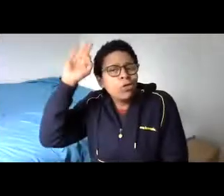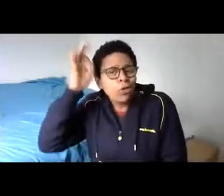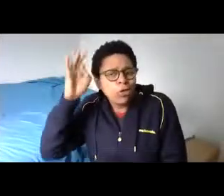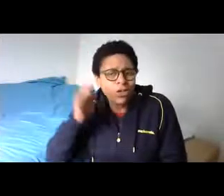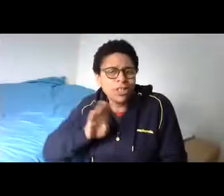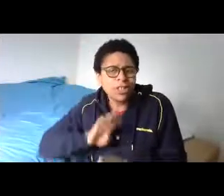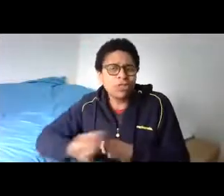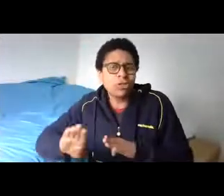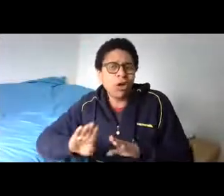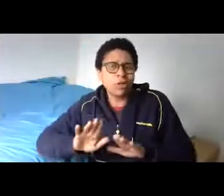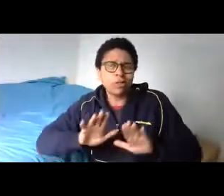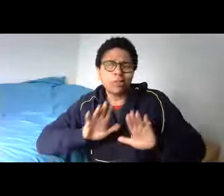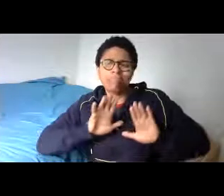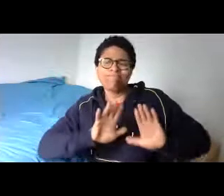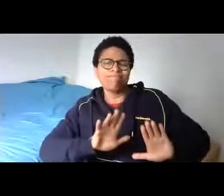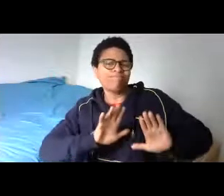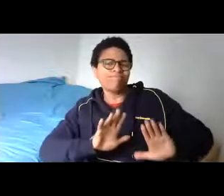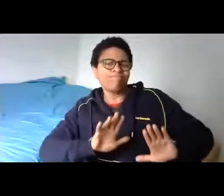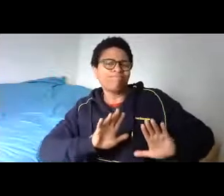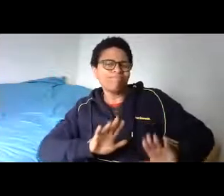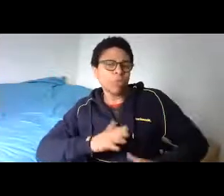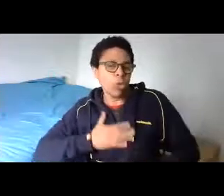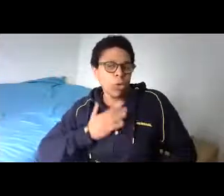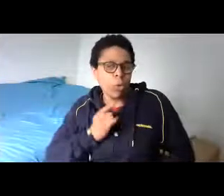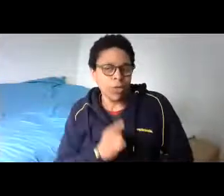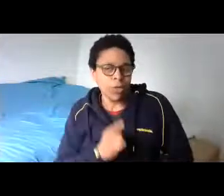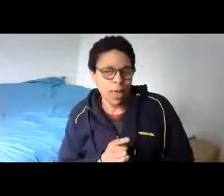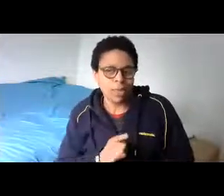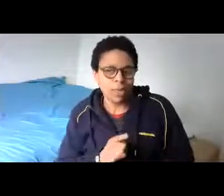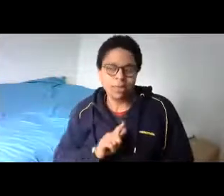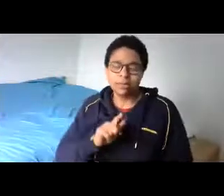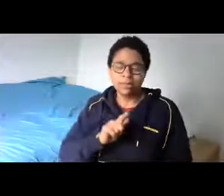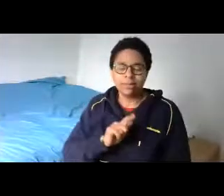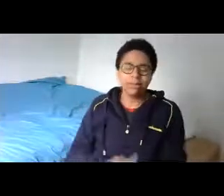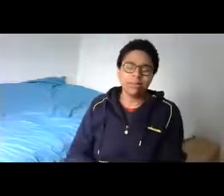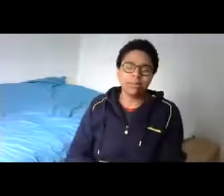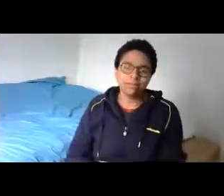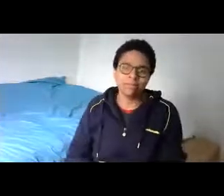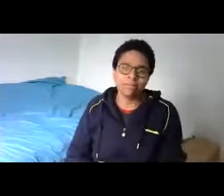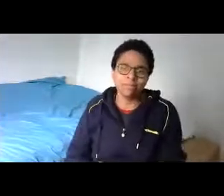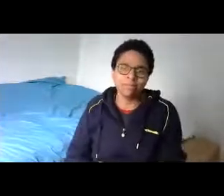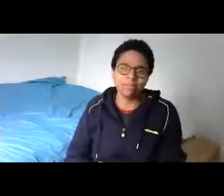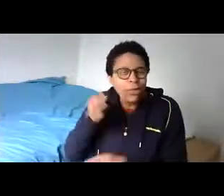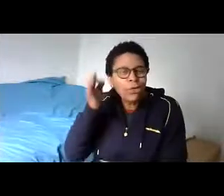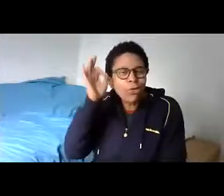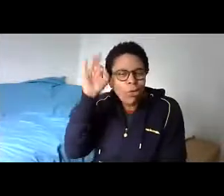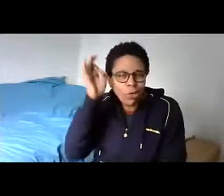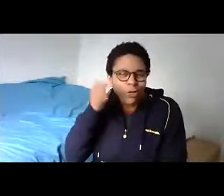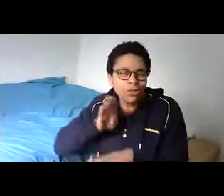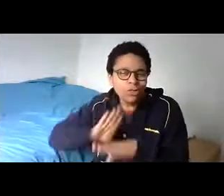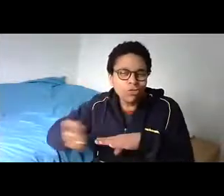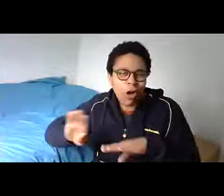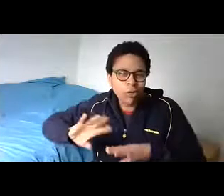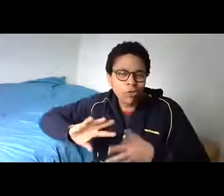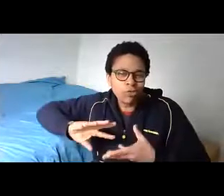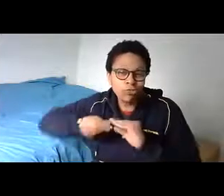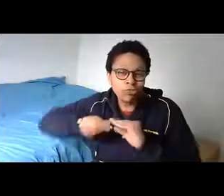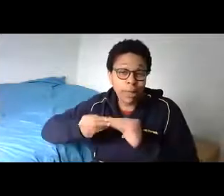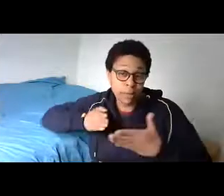put all kinds of barriers to not make this happen, but you can ask for